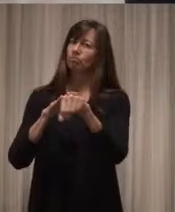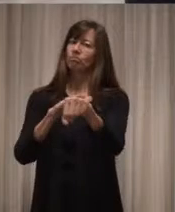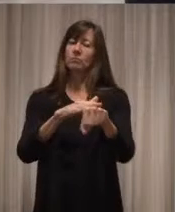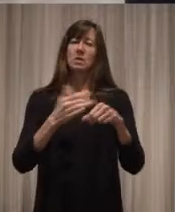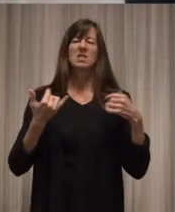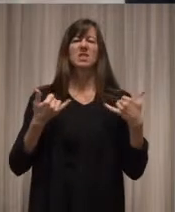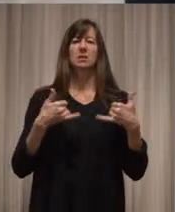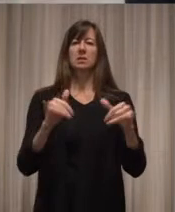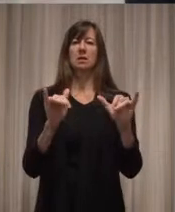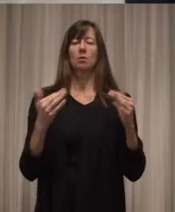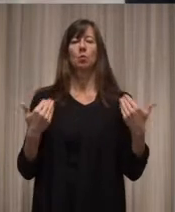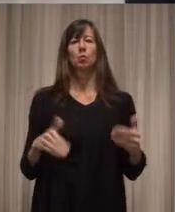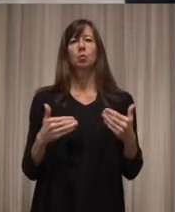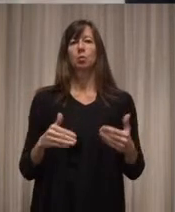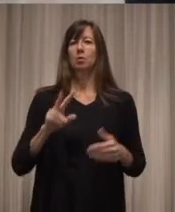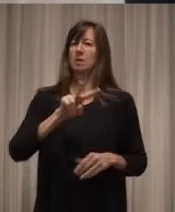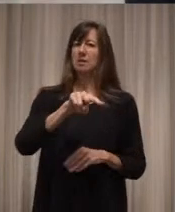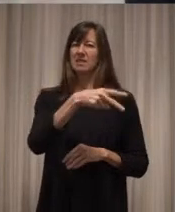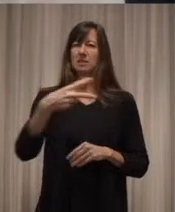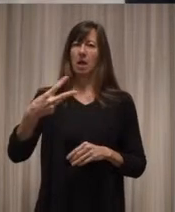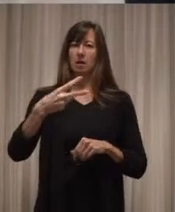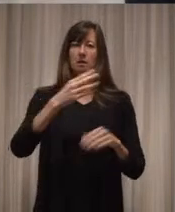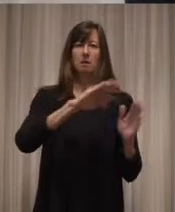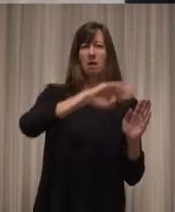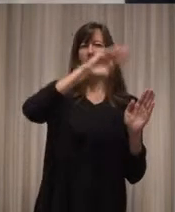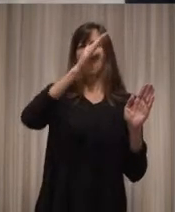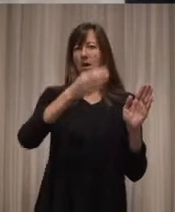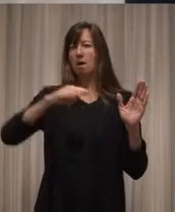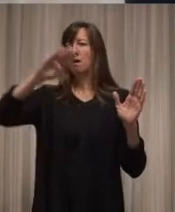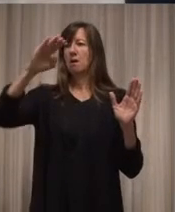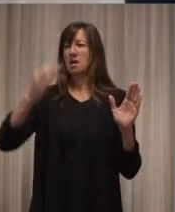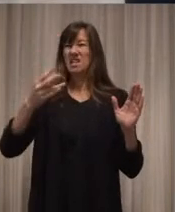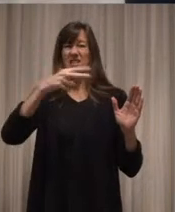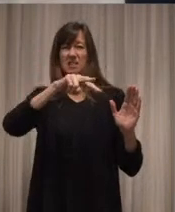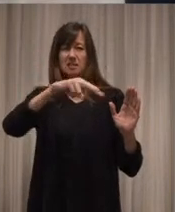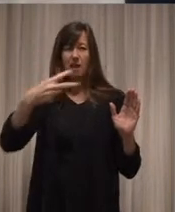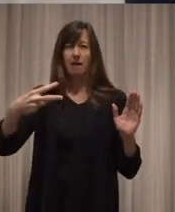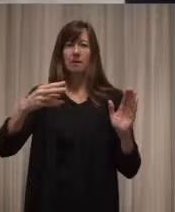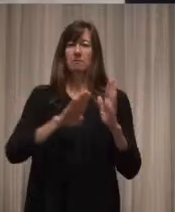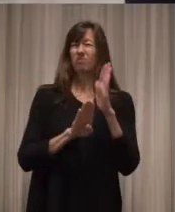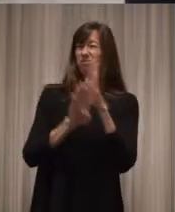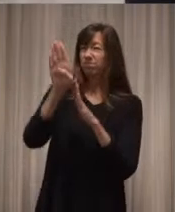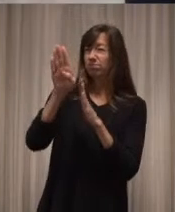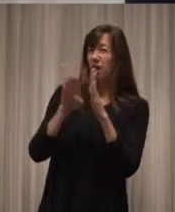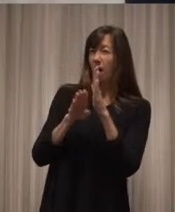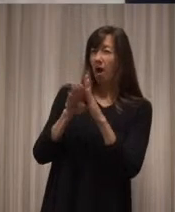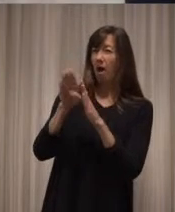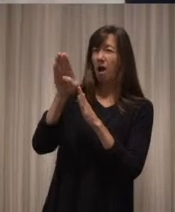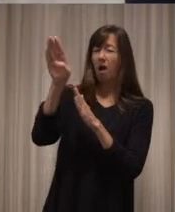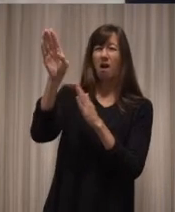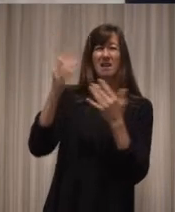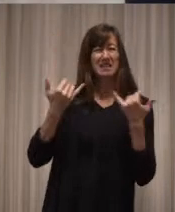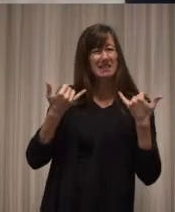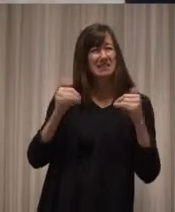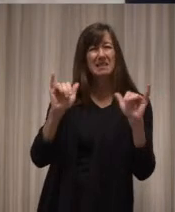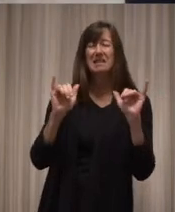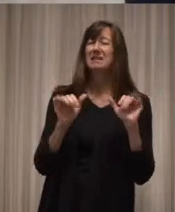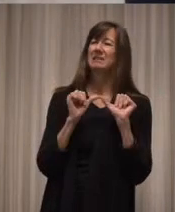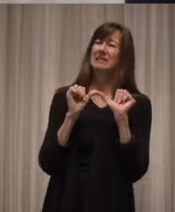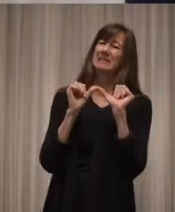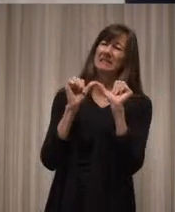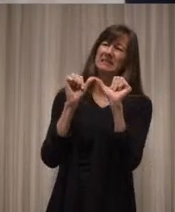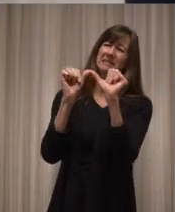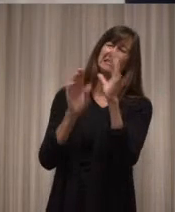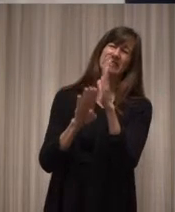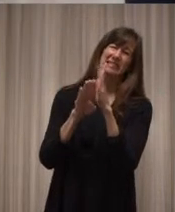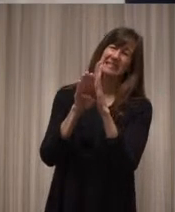much in this second wave, and the wave is continuing to build and grow and accelerate at